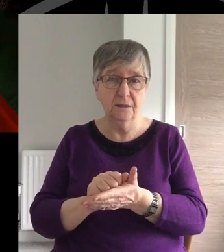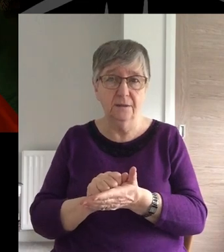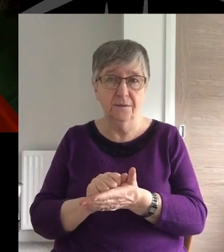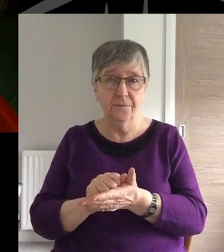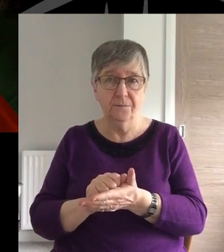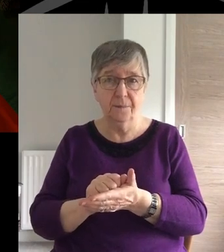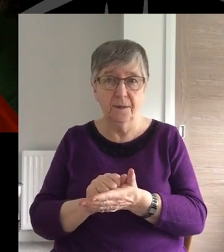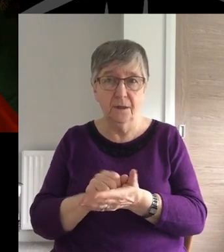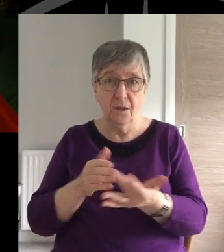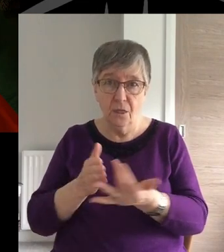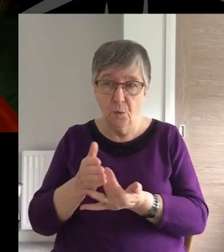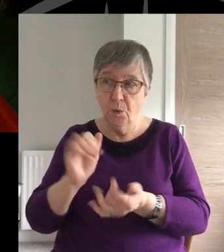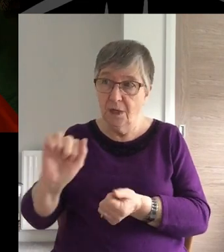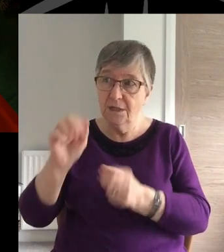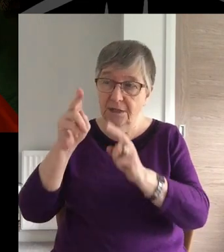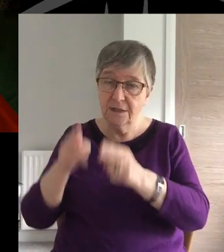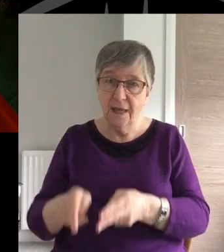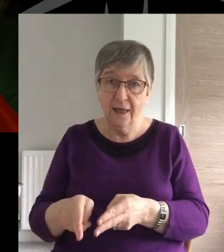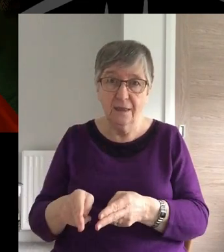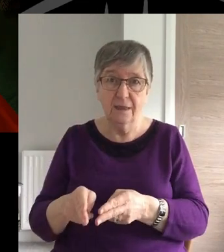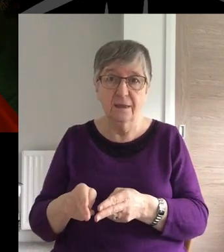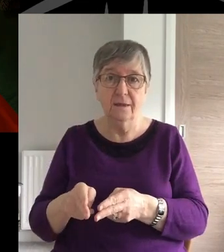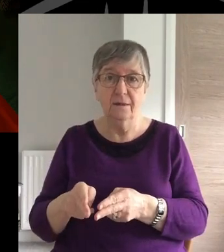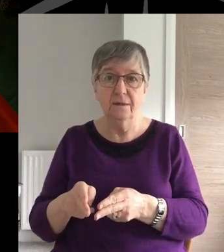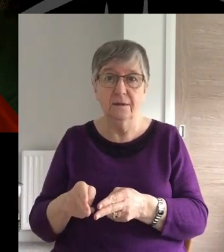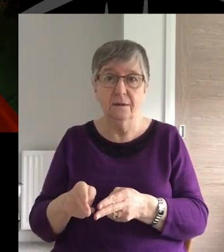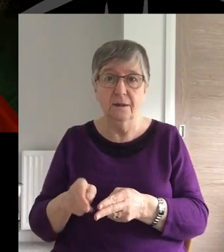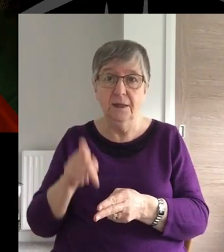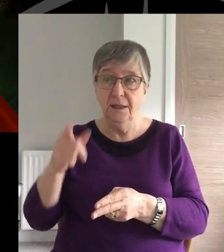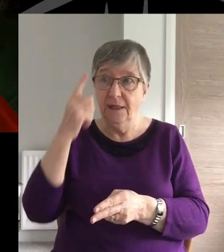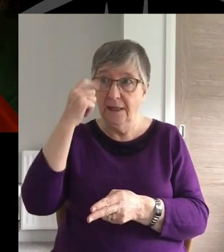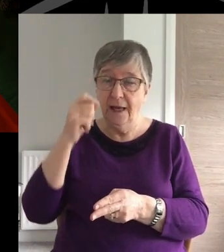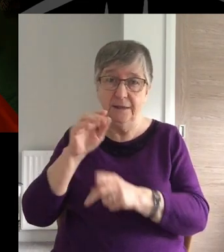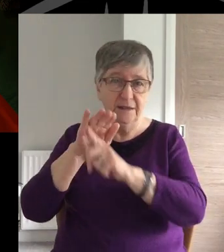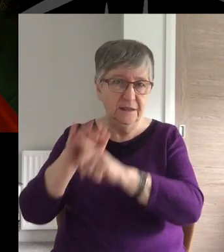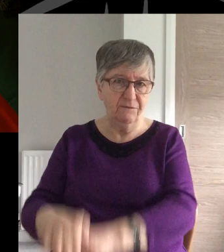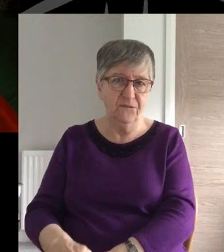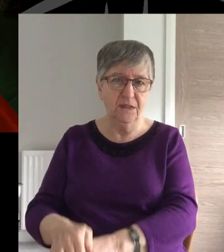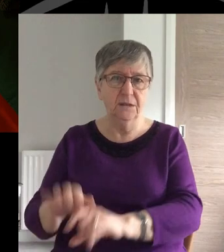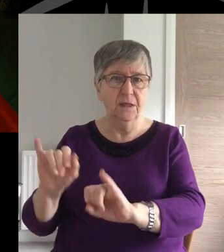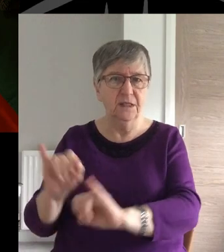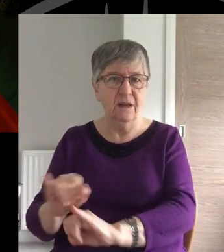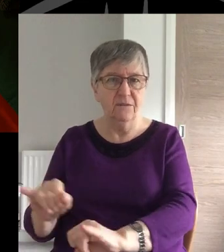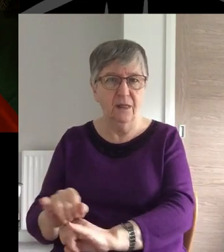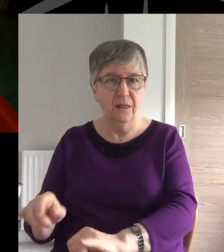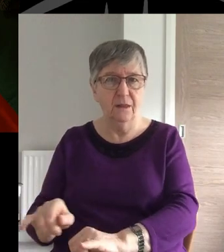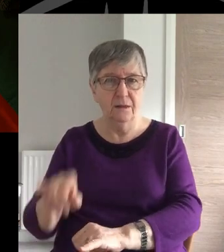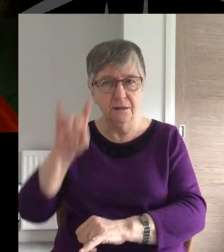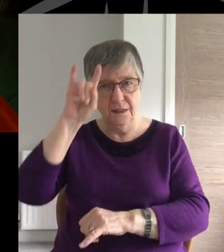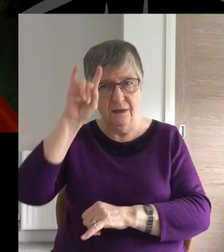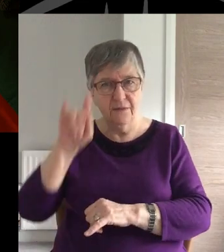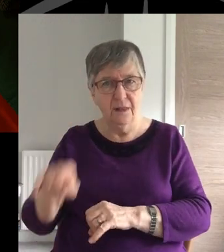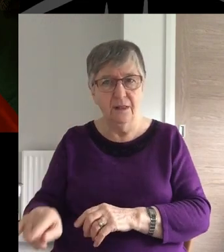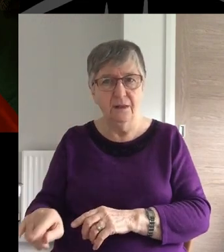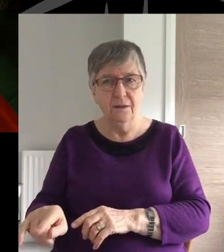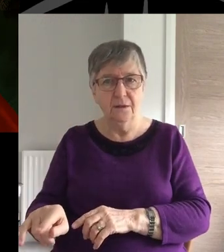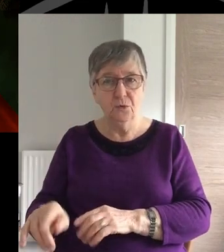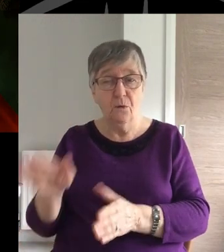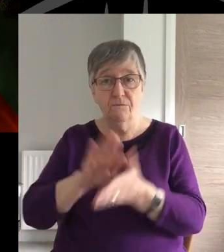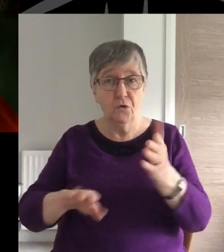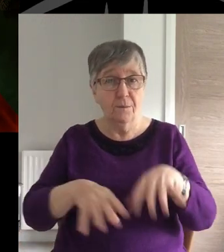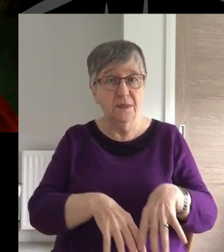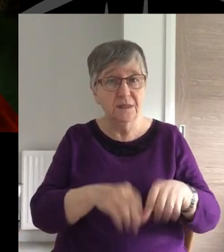humanity, so that by his death he might defeat the devil. And so from